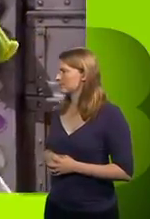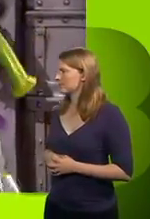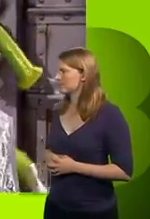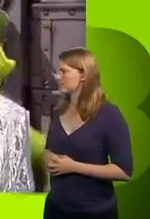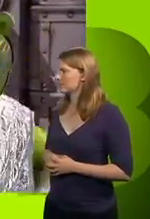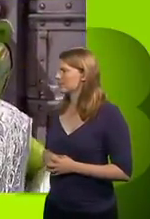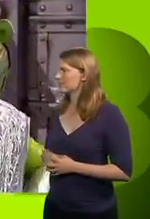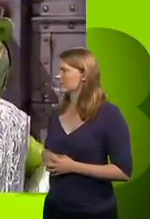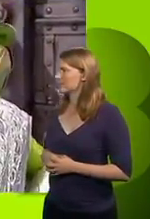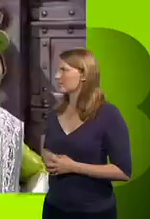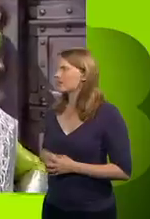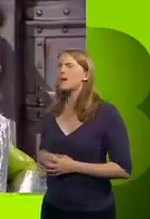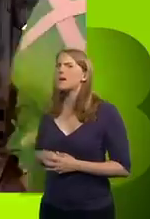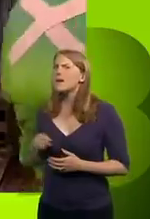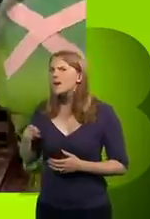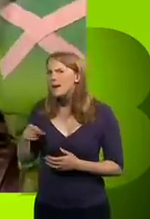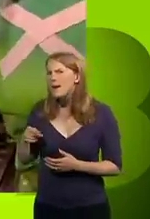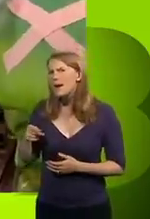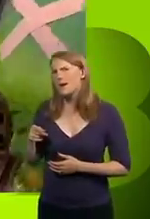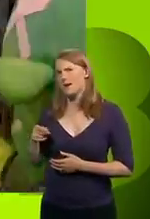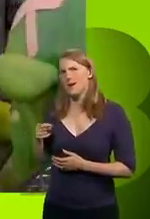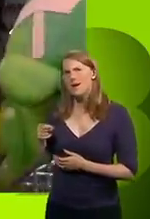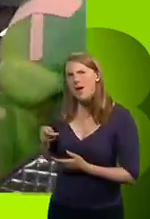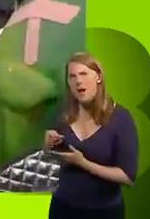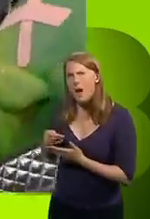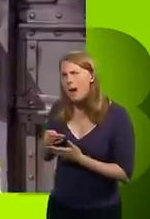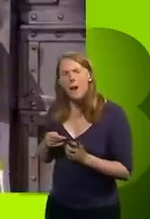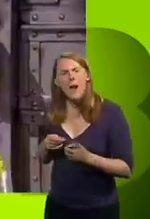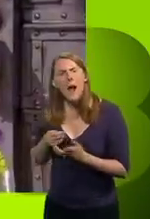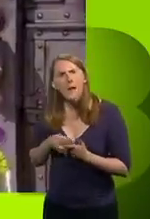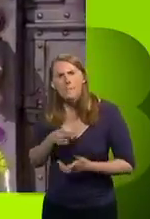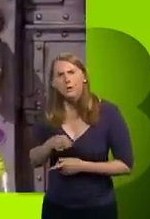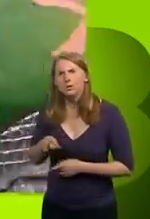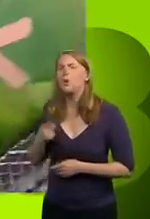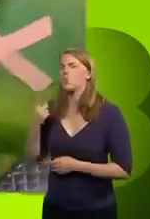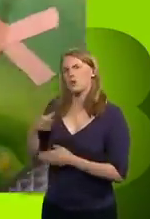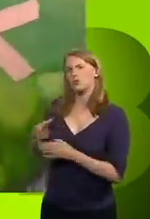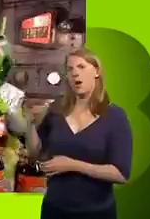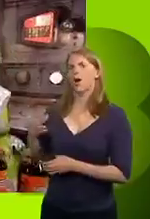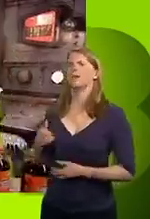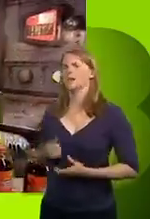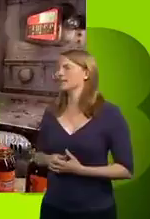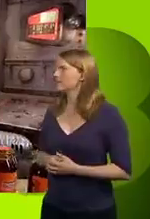Would you like to buy a jar of money? Oh, yes, please. How much does it cost? One jar. Oh.